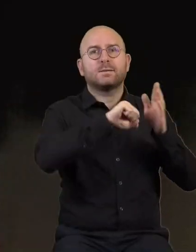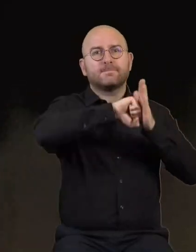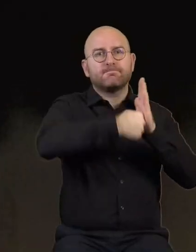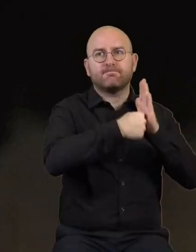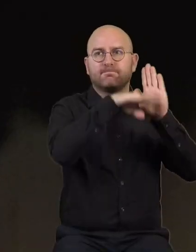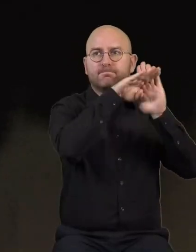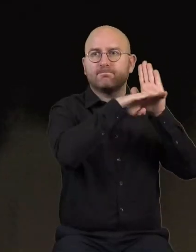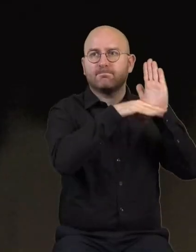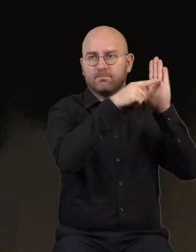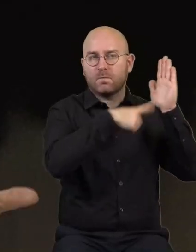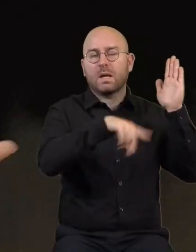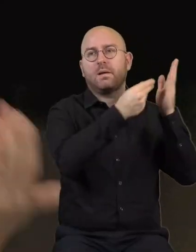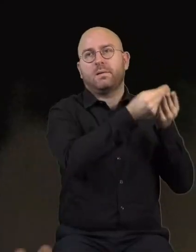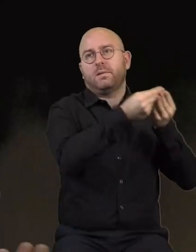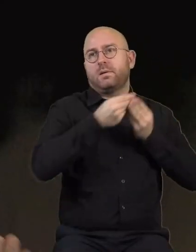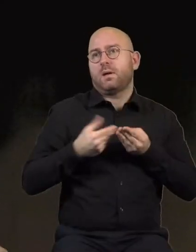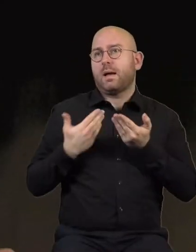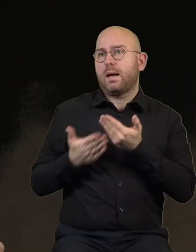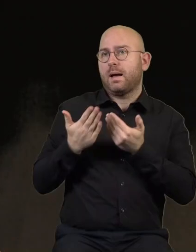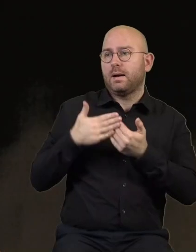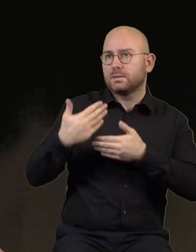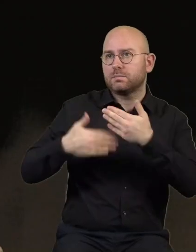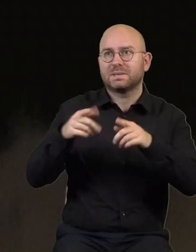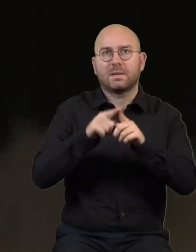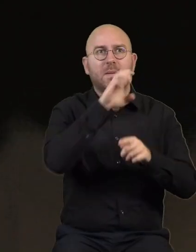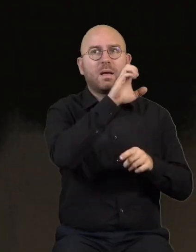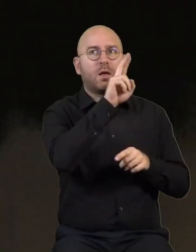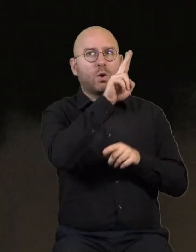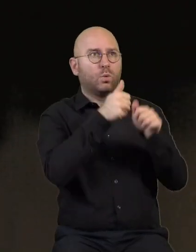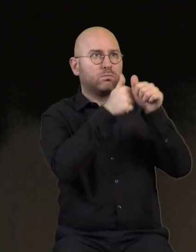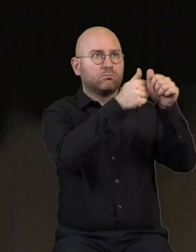reforms. So at the end, it has also its